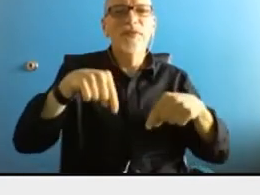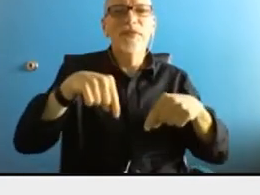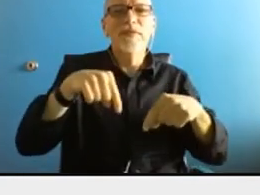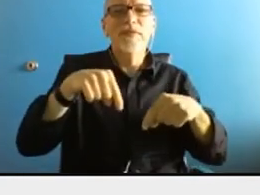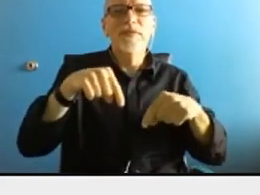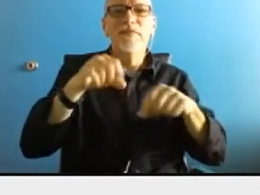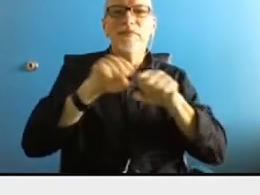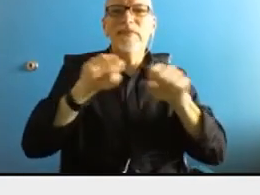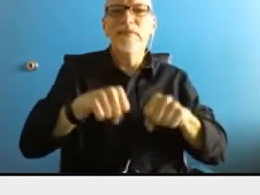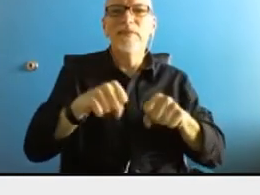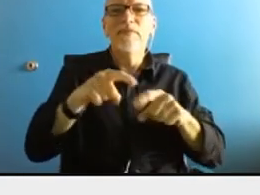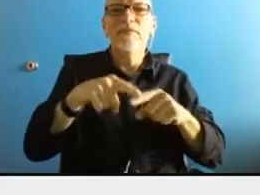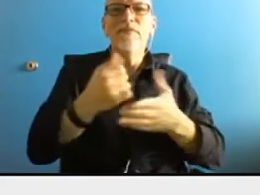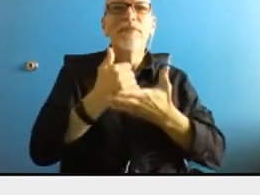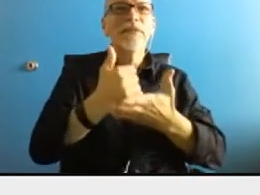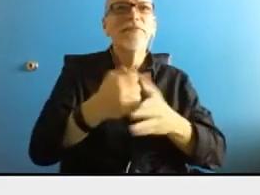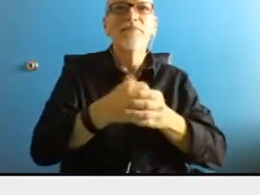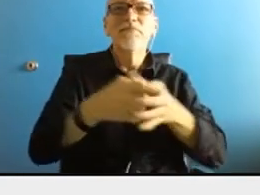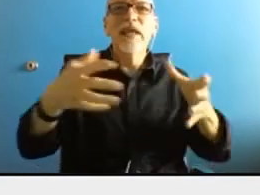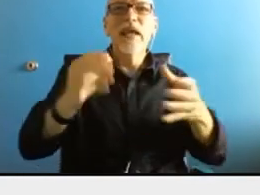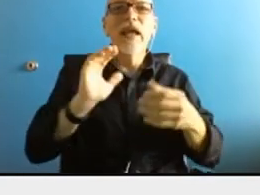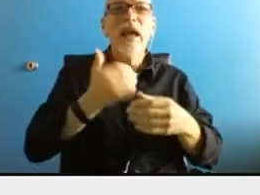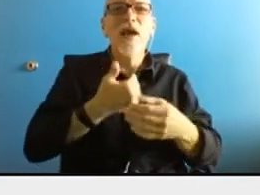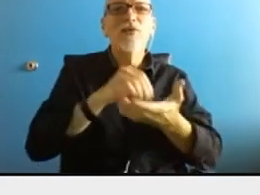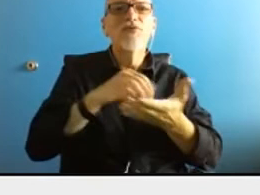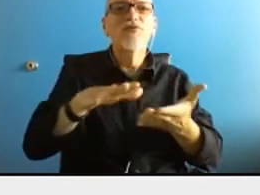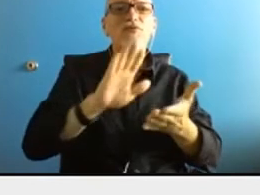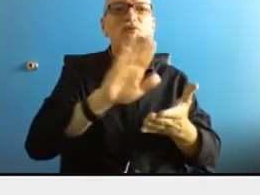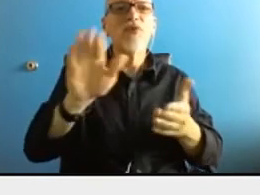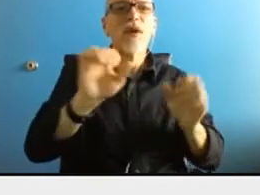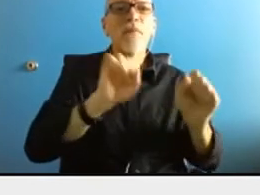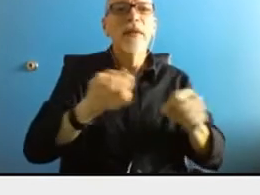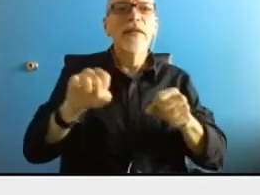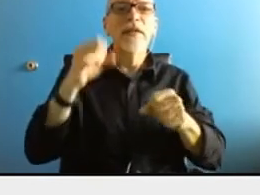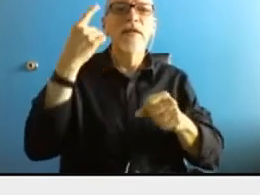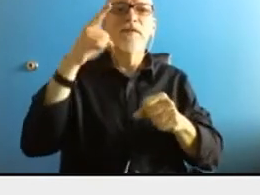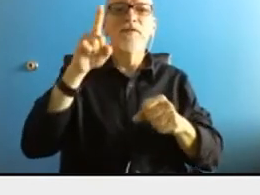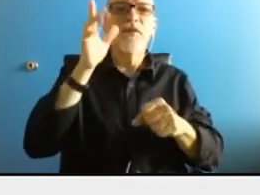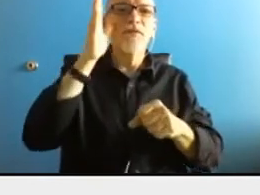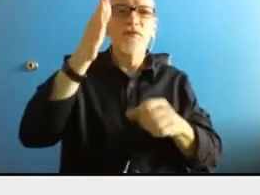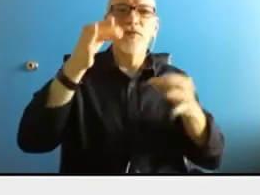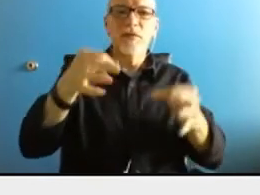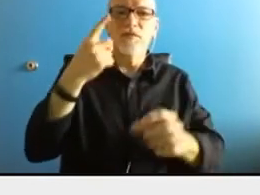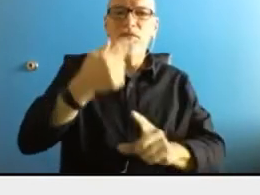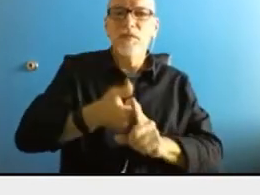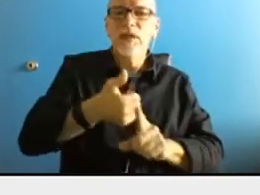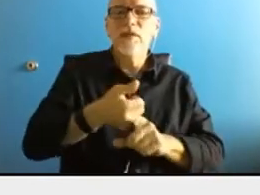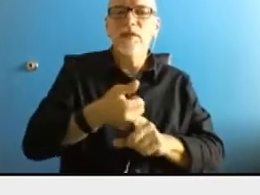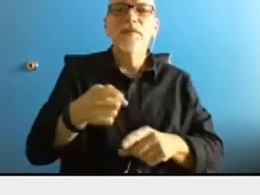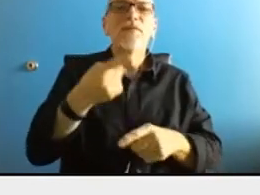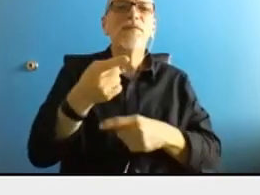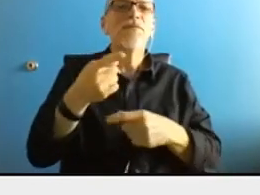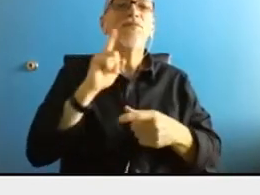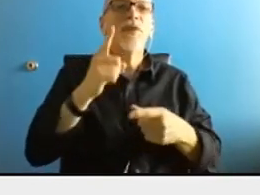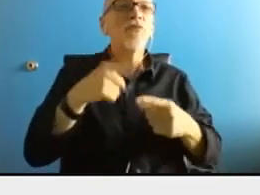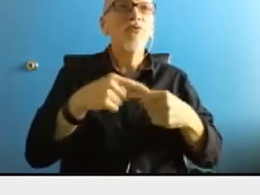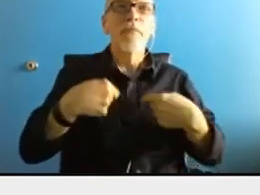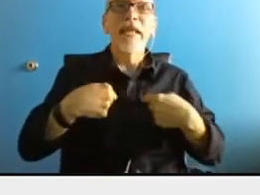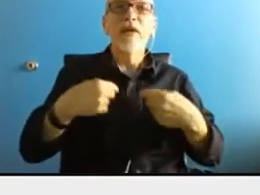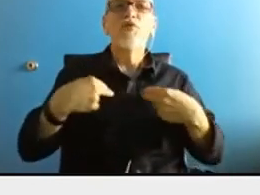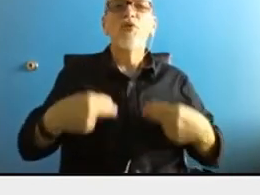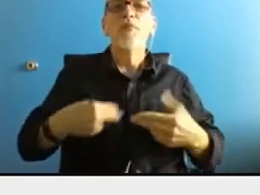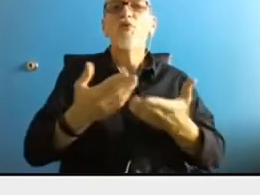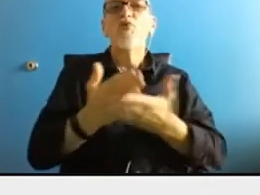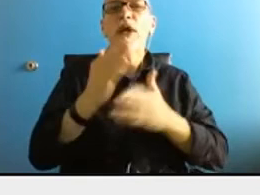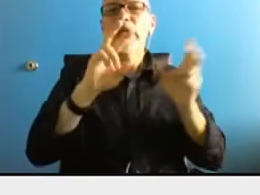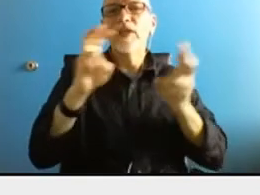to expand our students' abilities towards self-determination. So this is a human rights issue for me more than anything